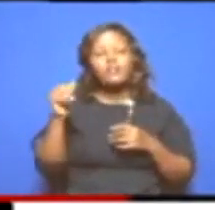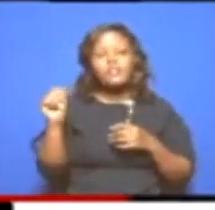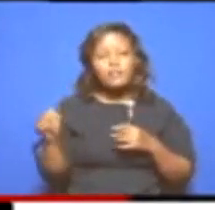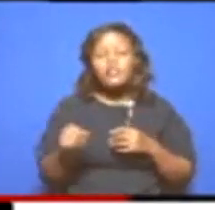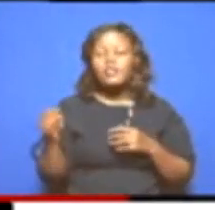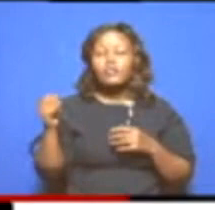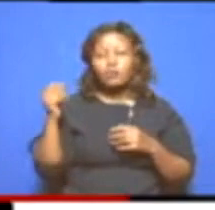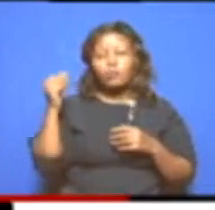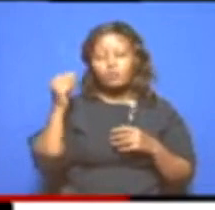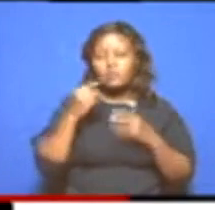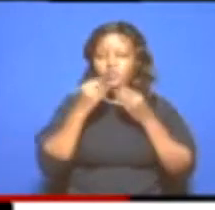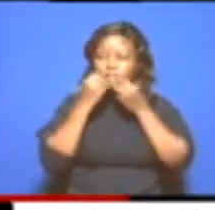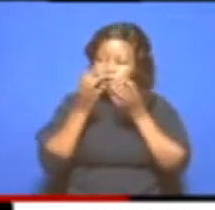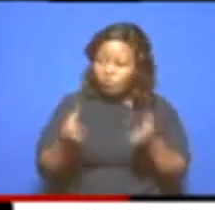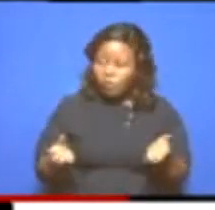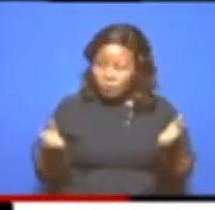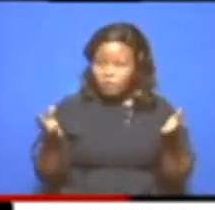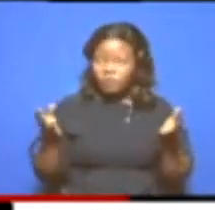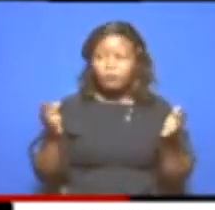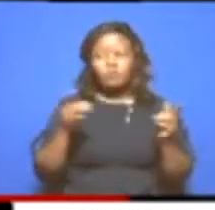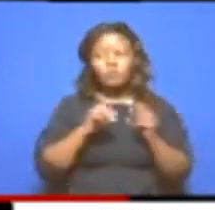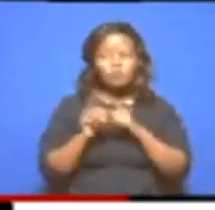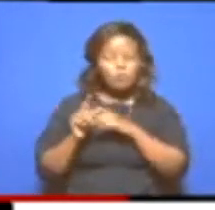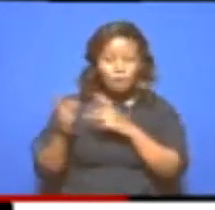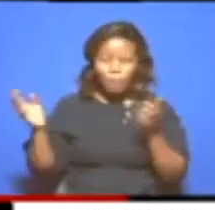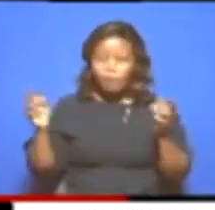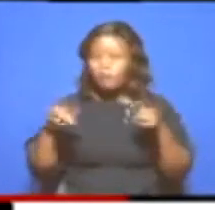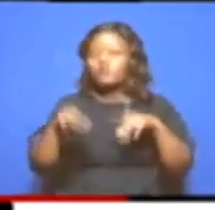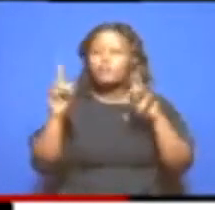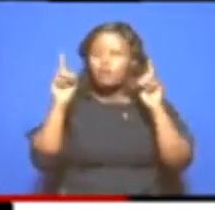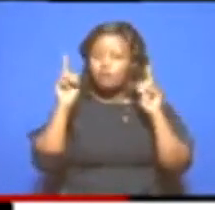Profesa Magoha, na ajitokeze mwenyewe na